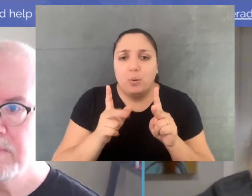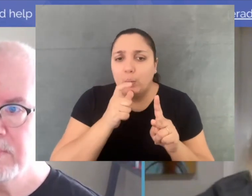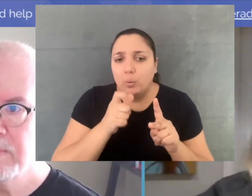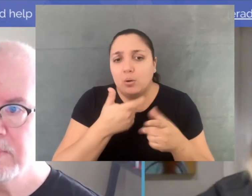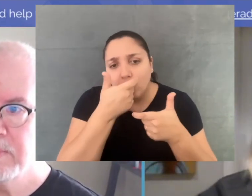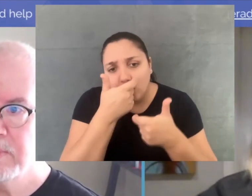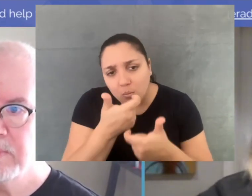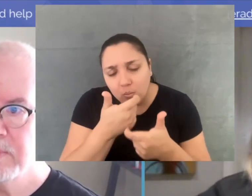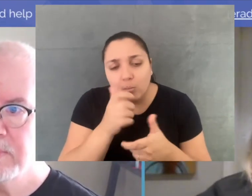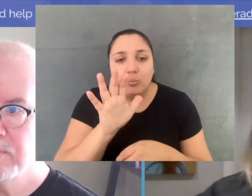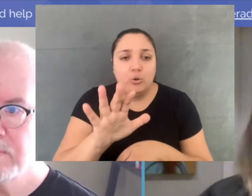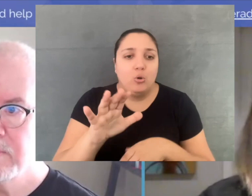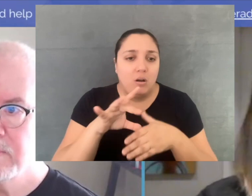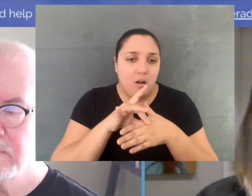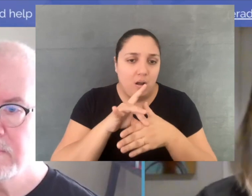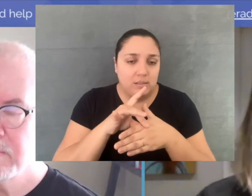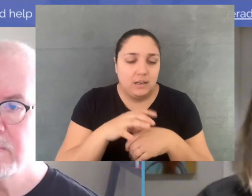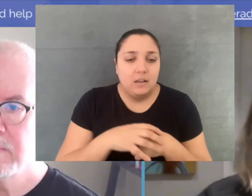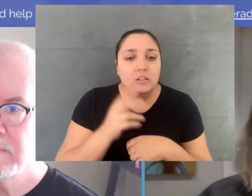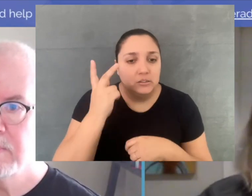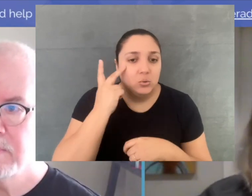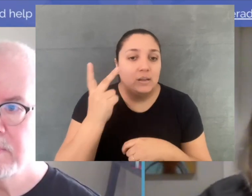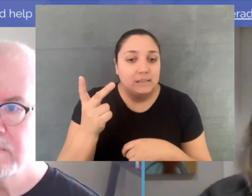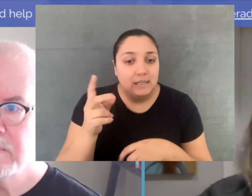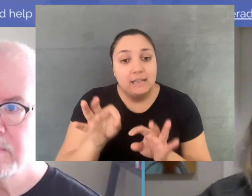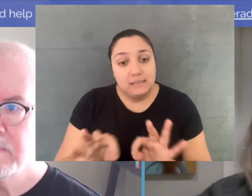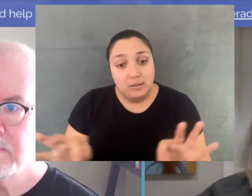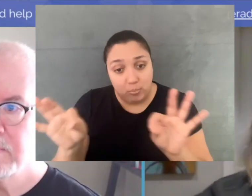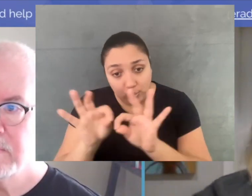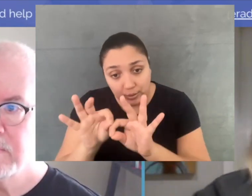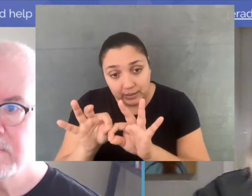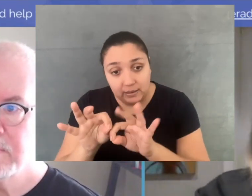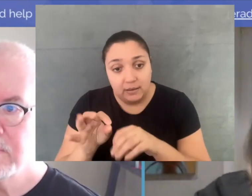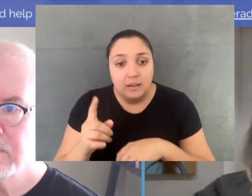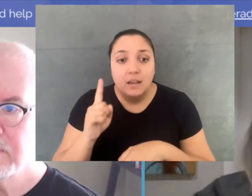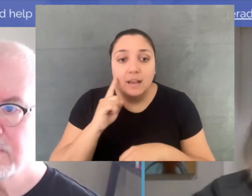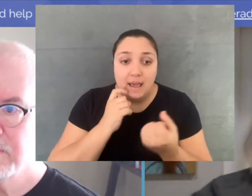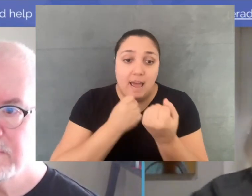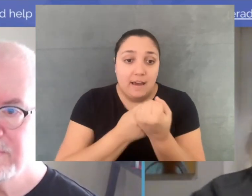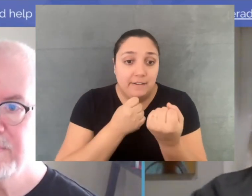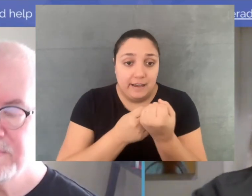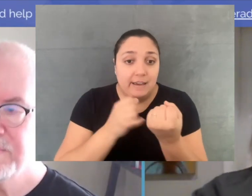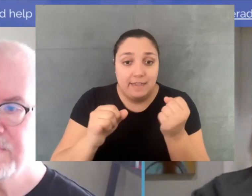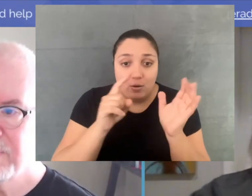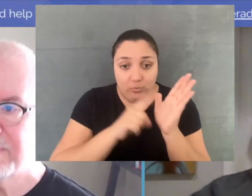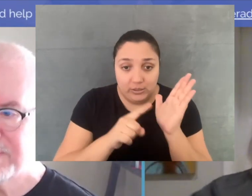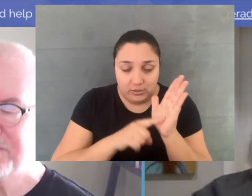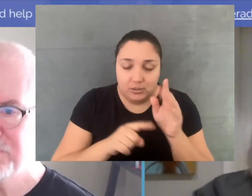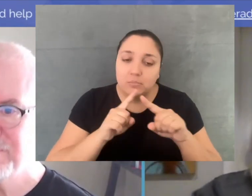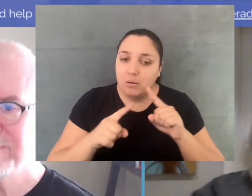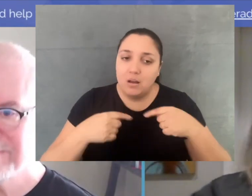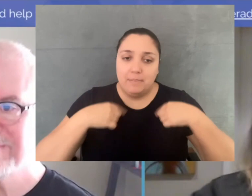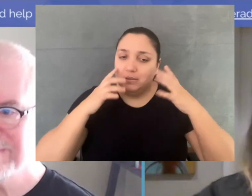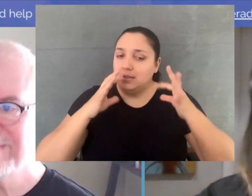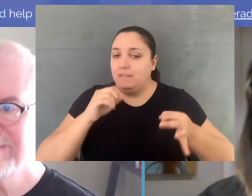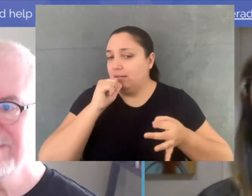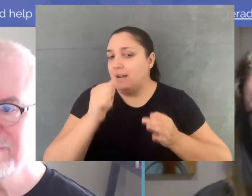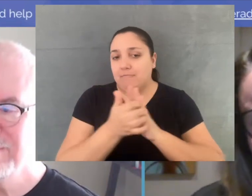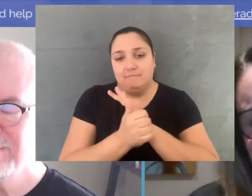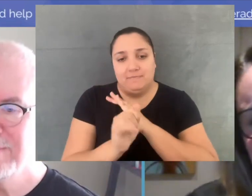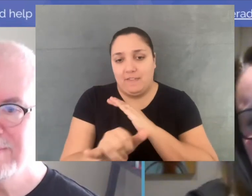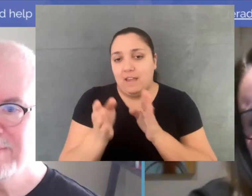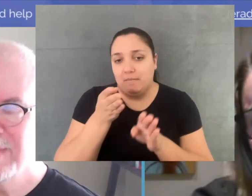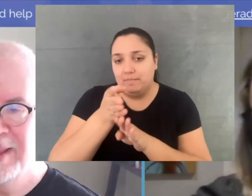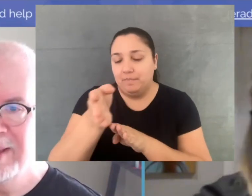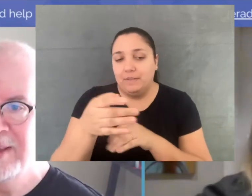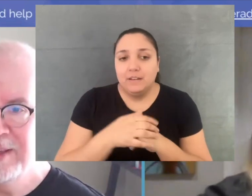of people who could tune into your content. So yeah, I definitely see it as important. and I advocate that research, but I am not an